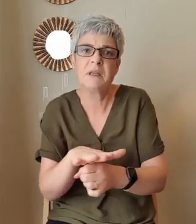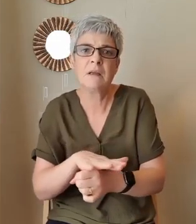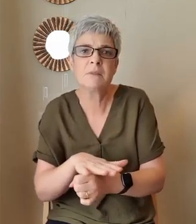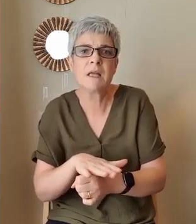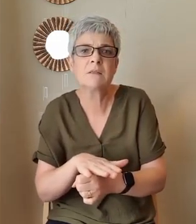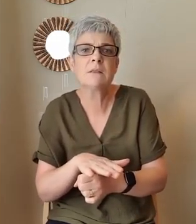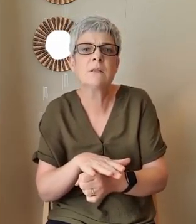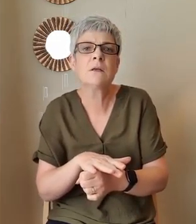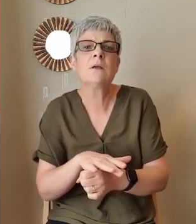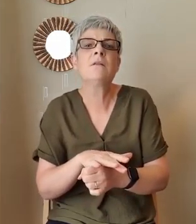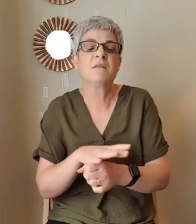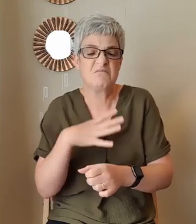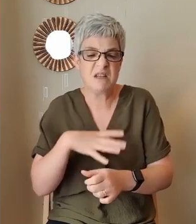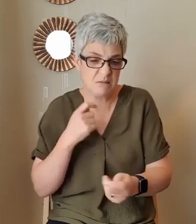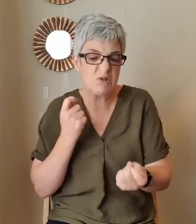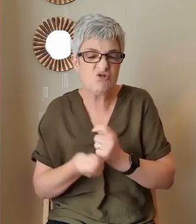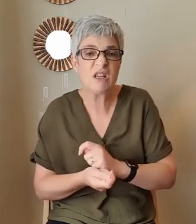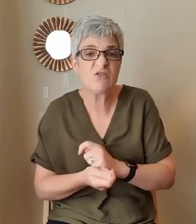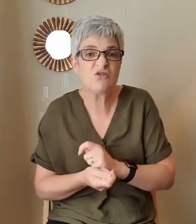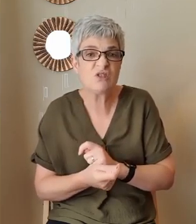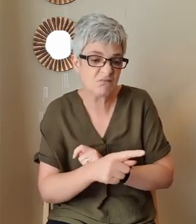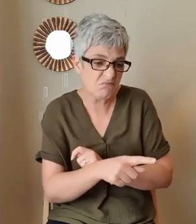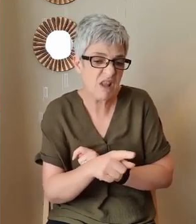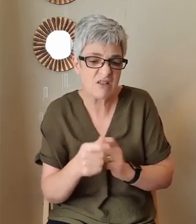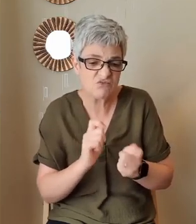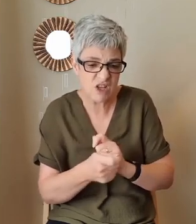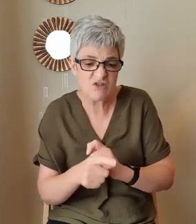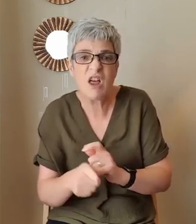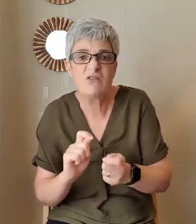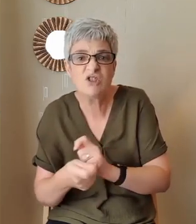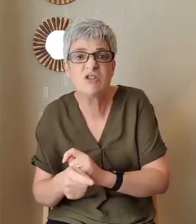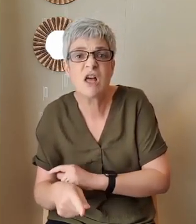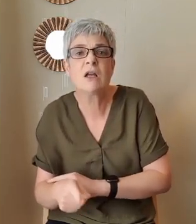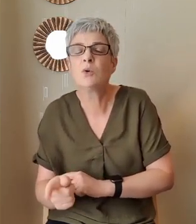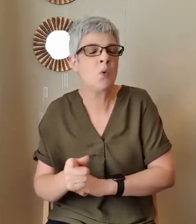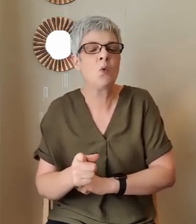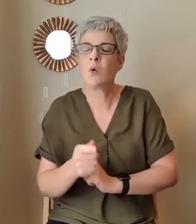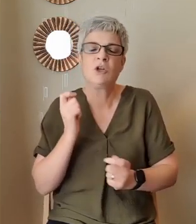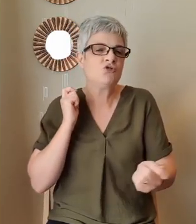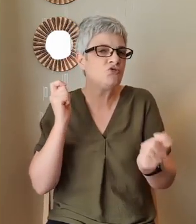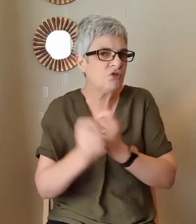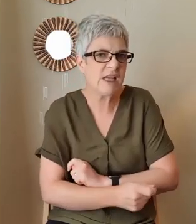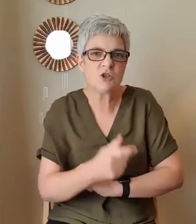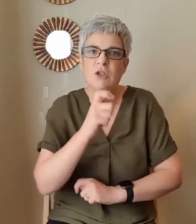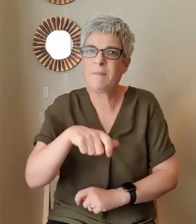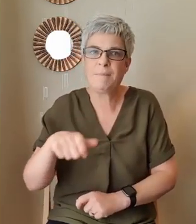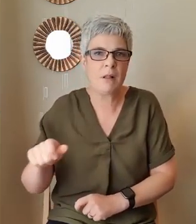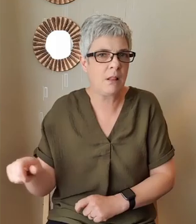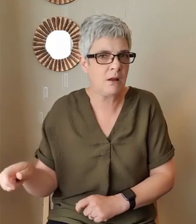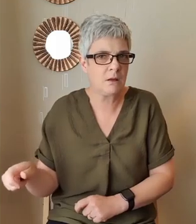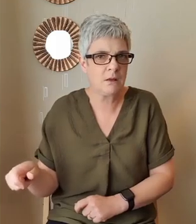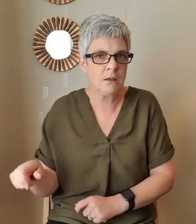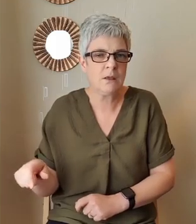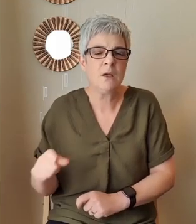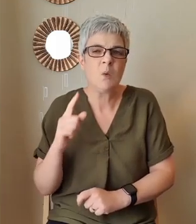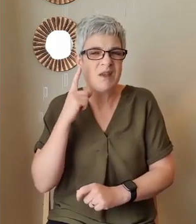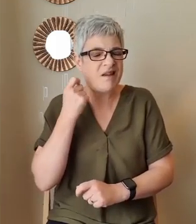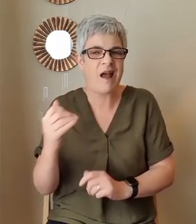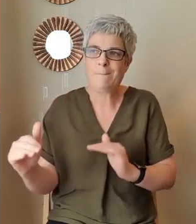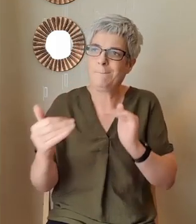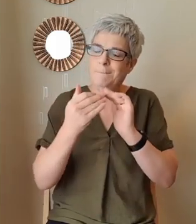there that needs to be changed, but becoming changed people as we realize that we cannot fulfill the